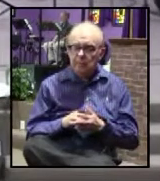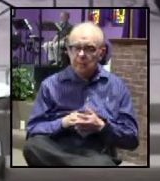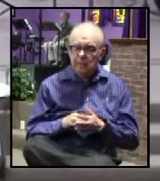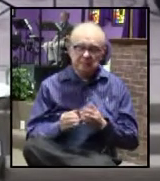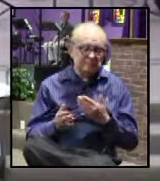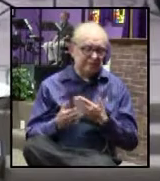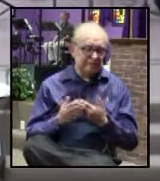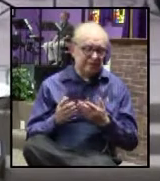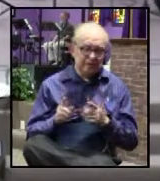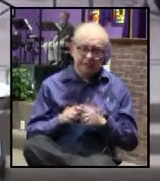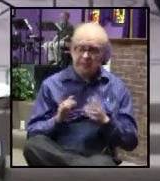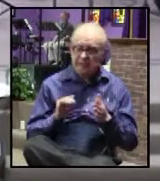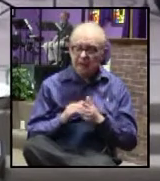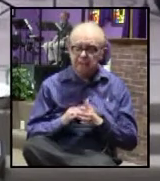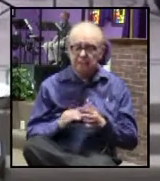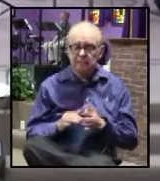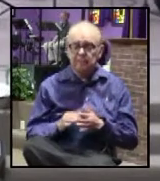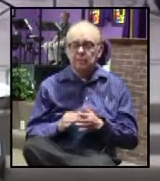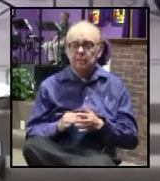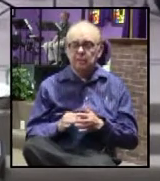It's as simple as that.